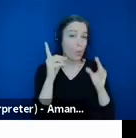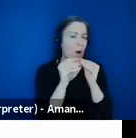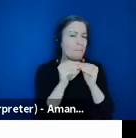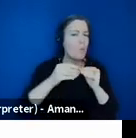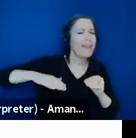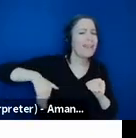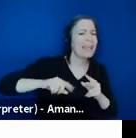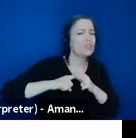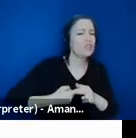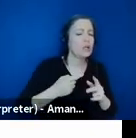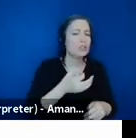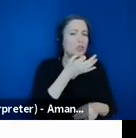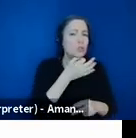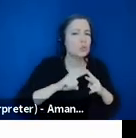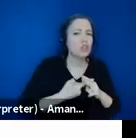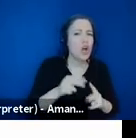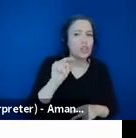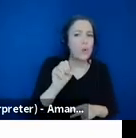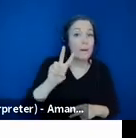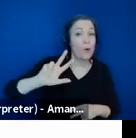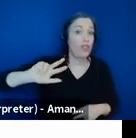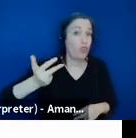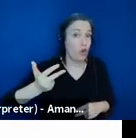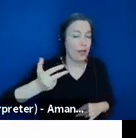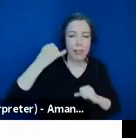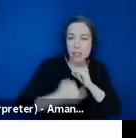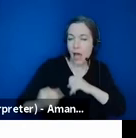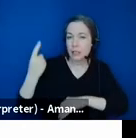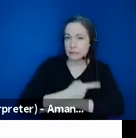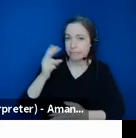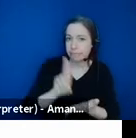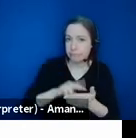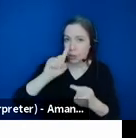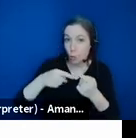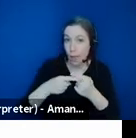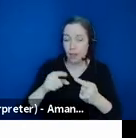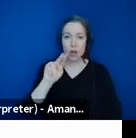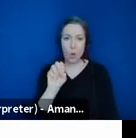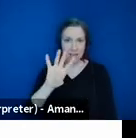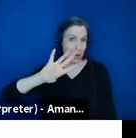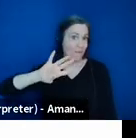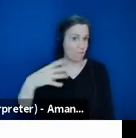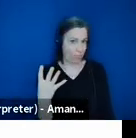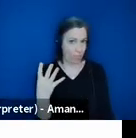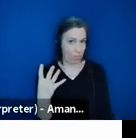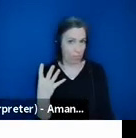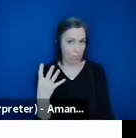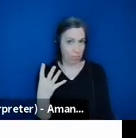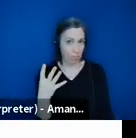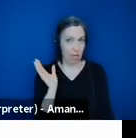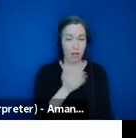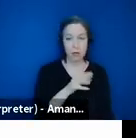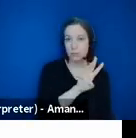November 3, and you have to the last day to enroll for those classes are November 4. On our website, we have a real